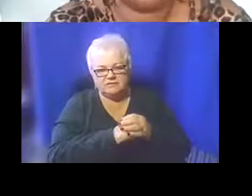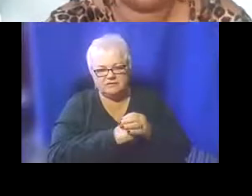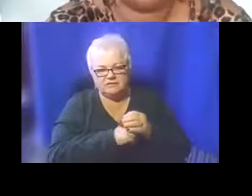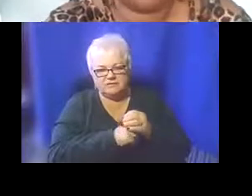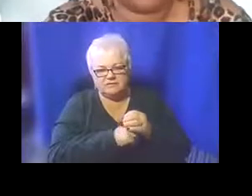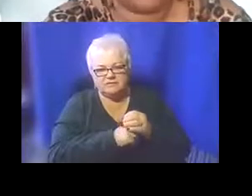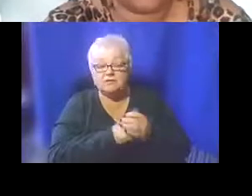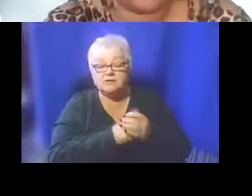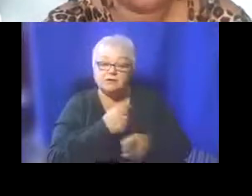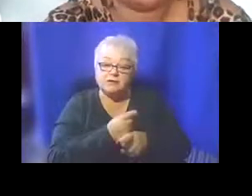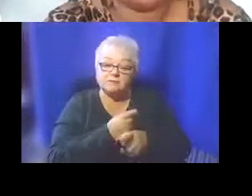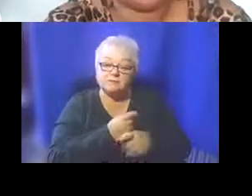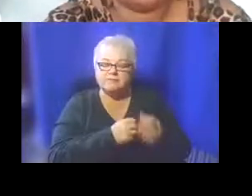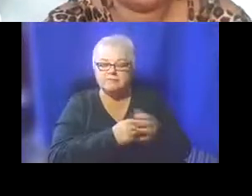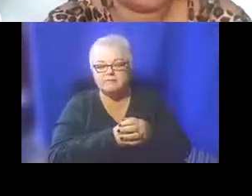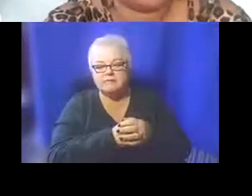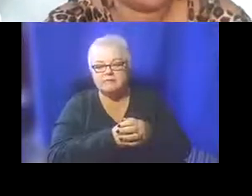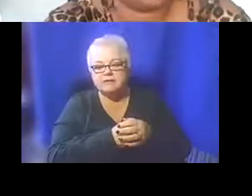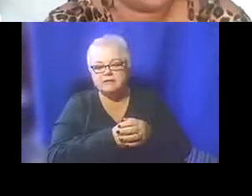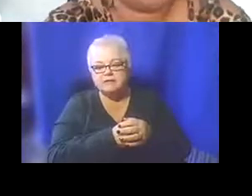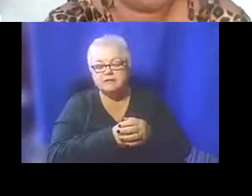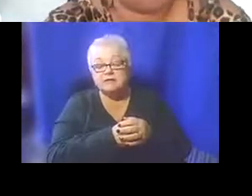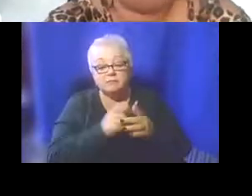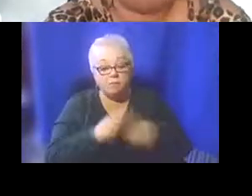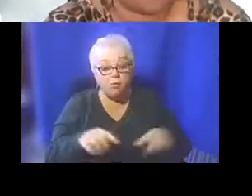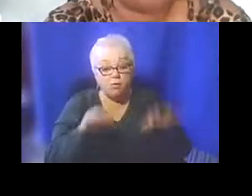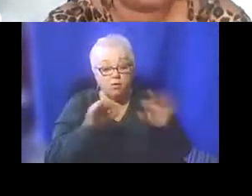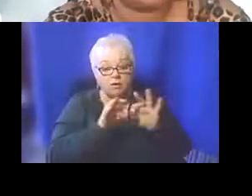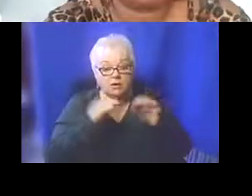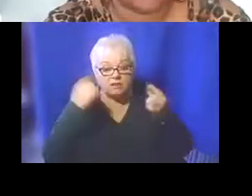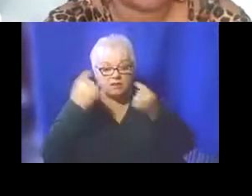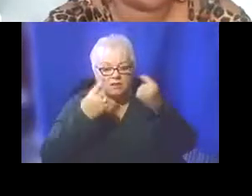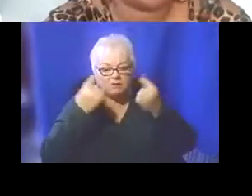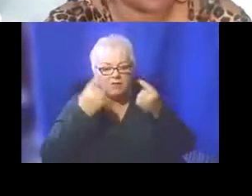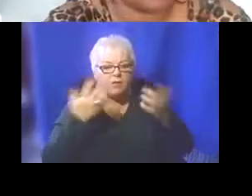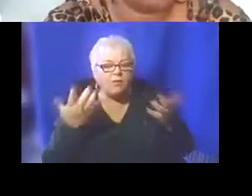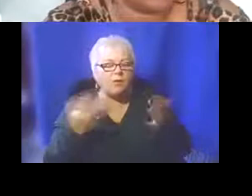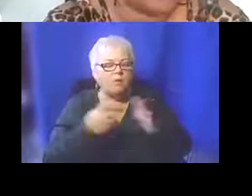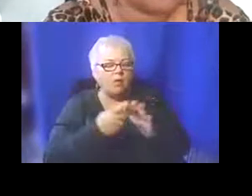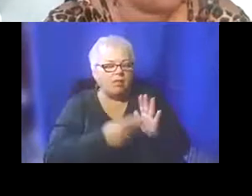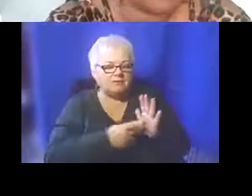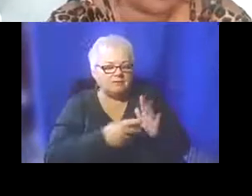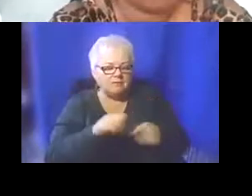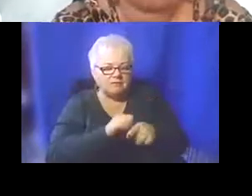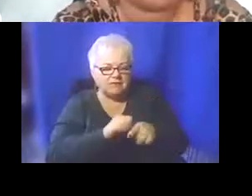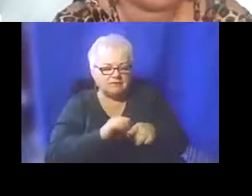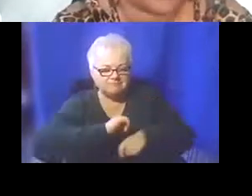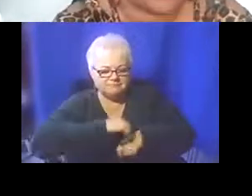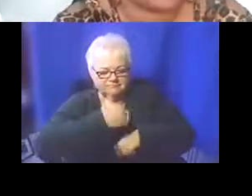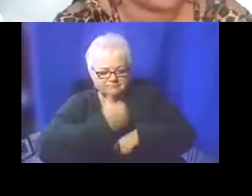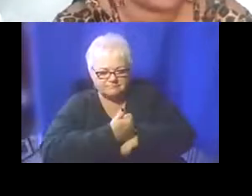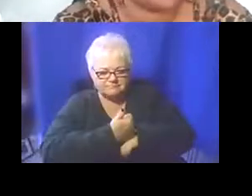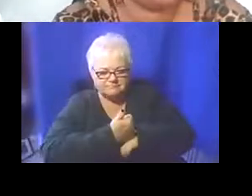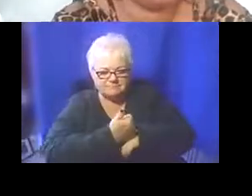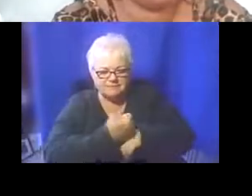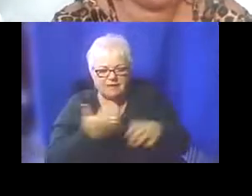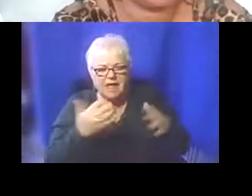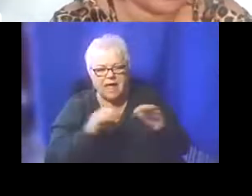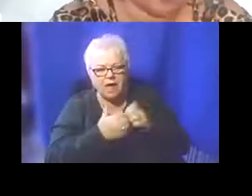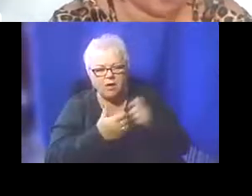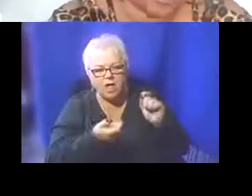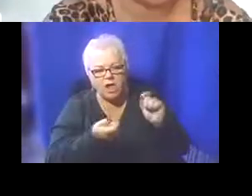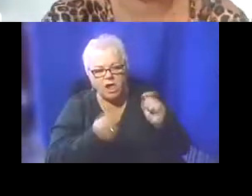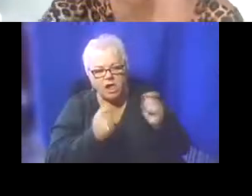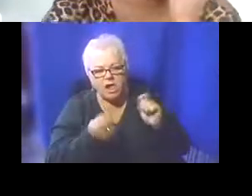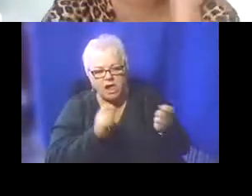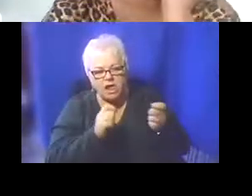Right. So again, it's really important to think about what policies and practices are in place and what can really be changed to